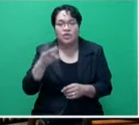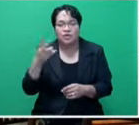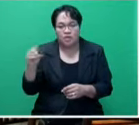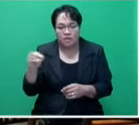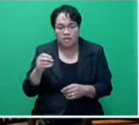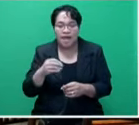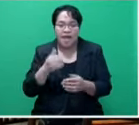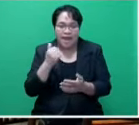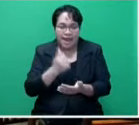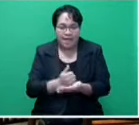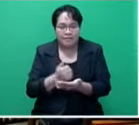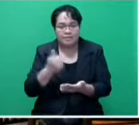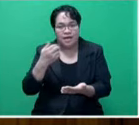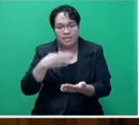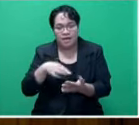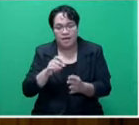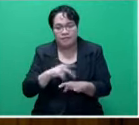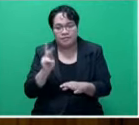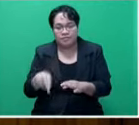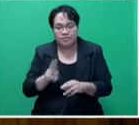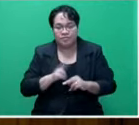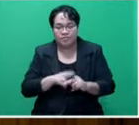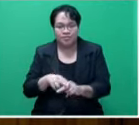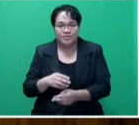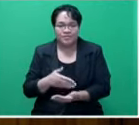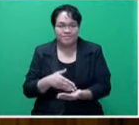elected by the Parliament of the Republic of Fiji.